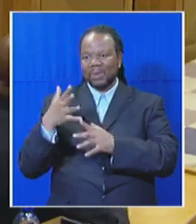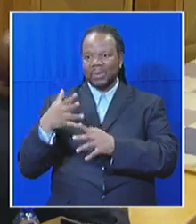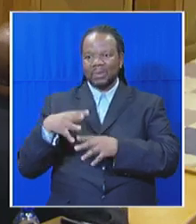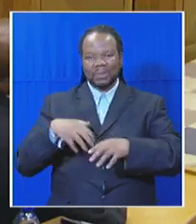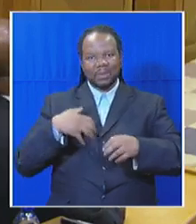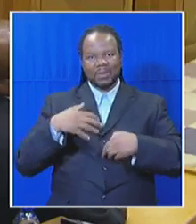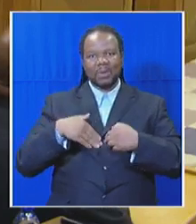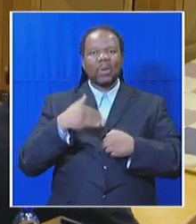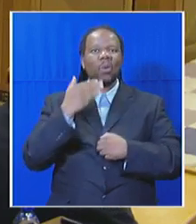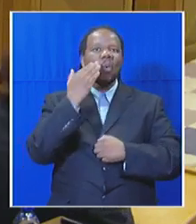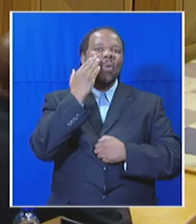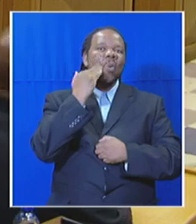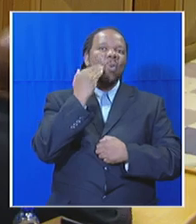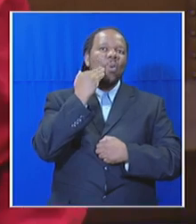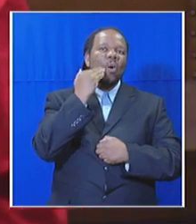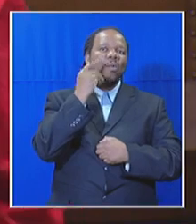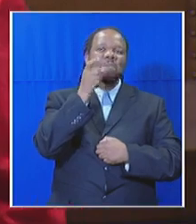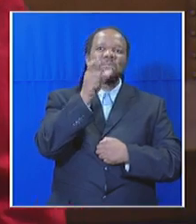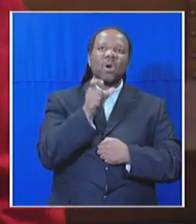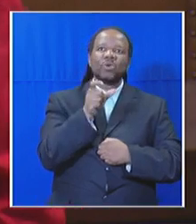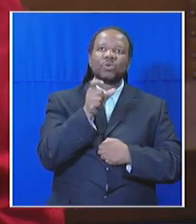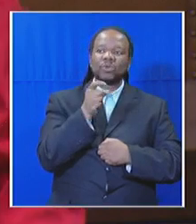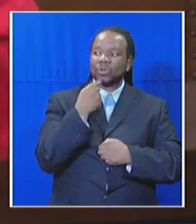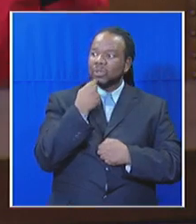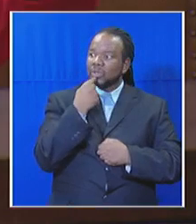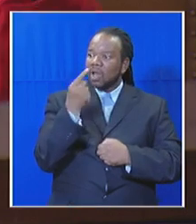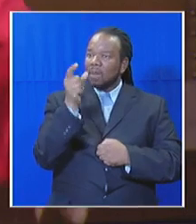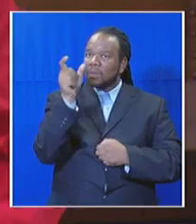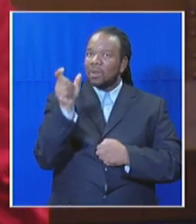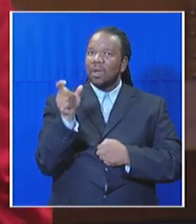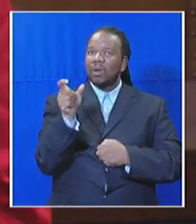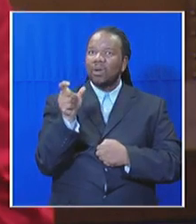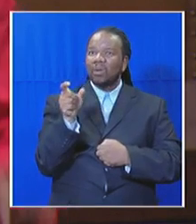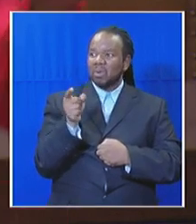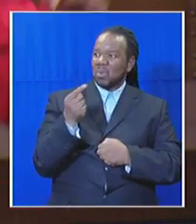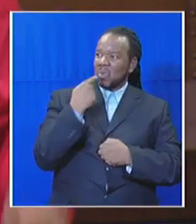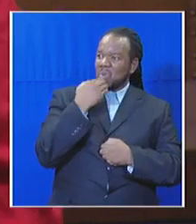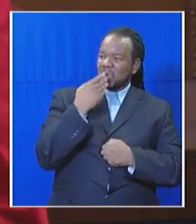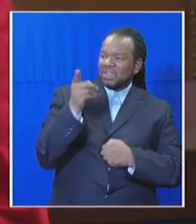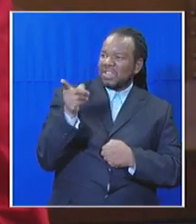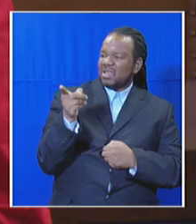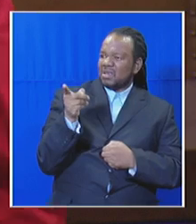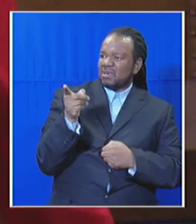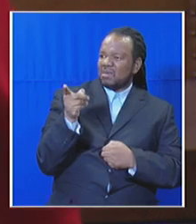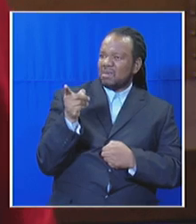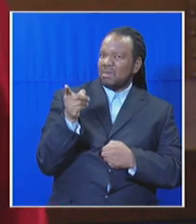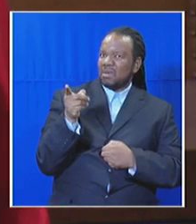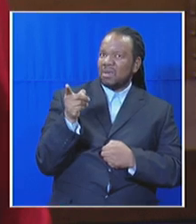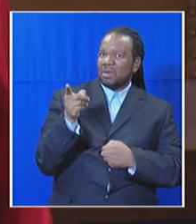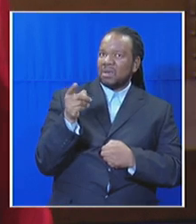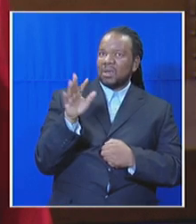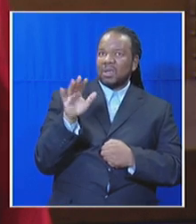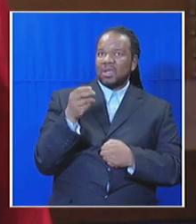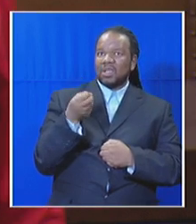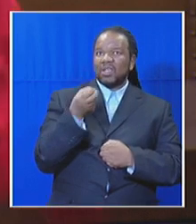to come and speak like that too. I will not tolerate it. How dare he? How dare he? He's swearing here at